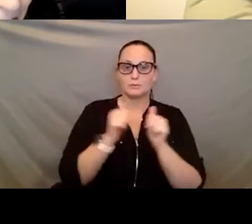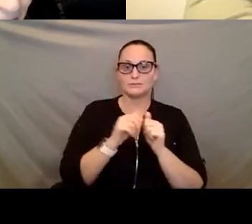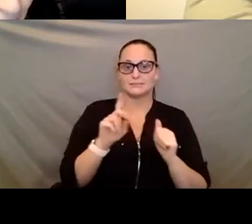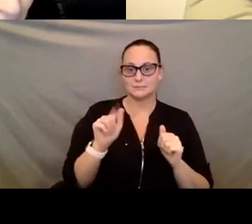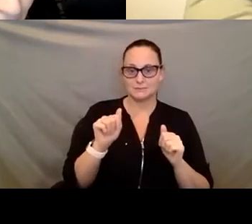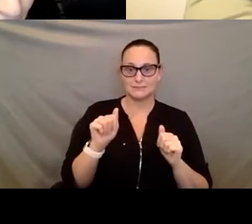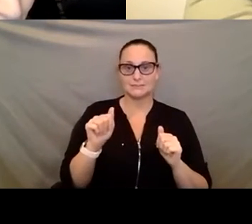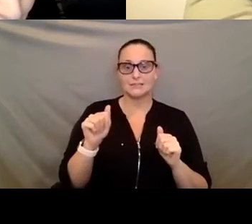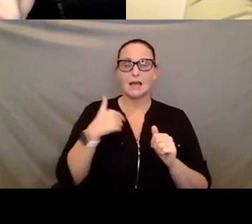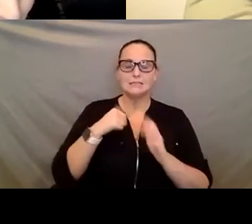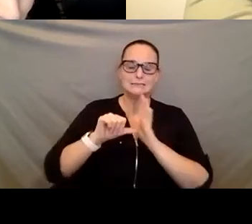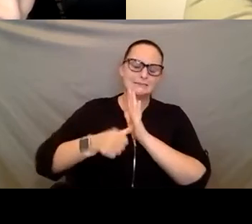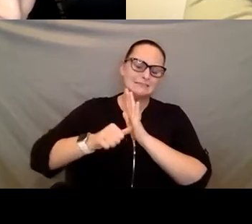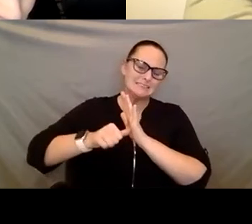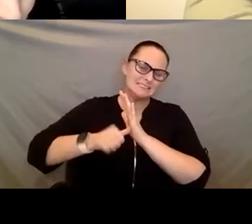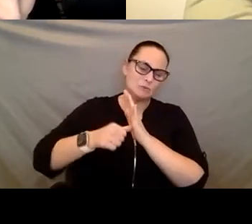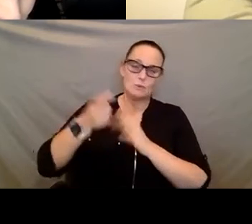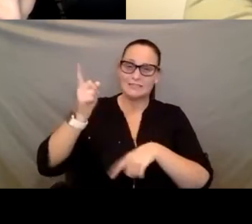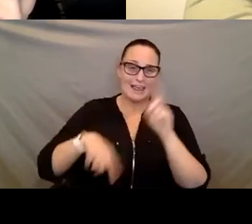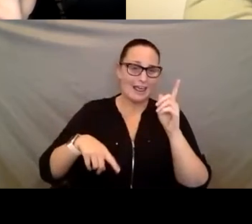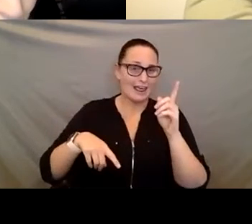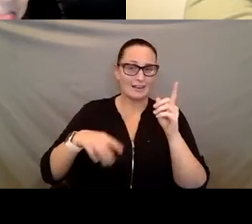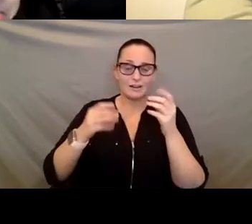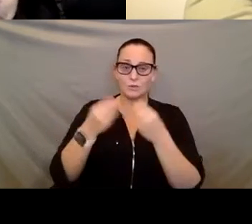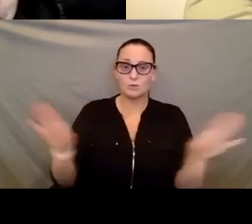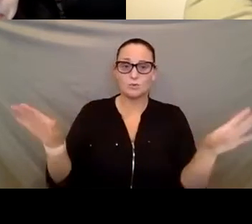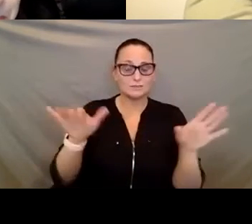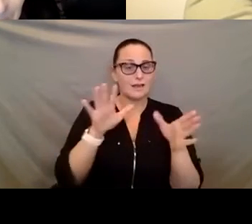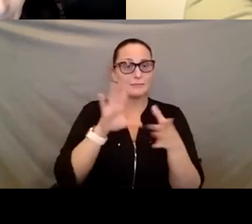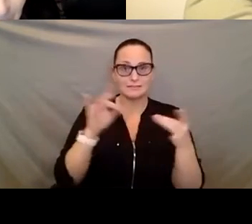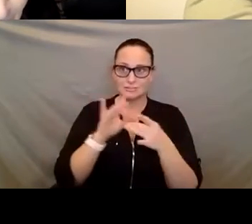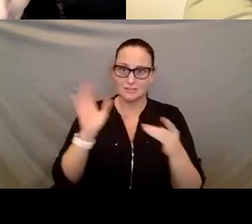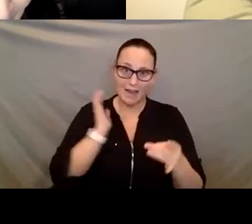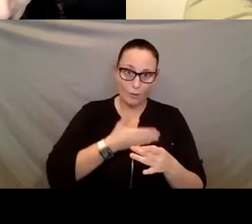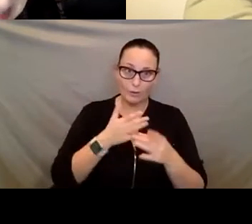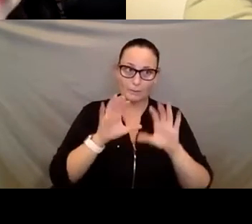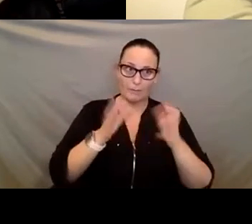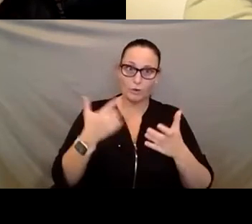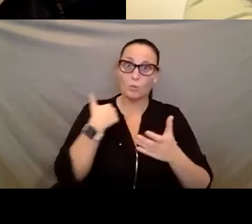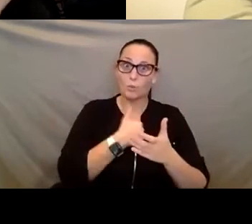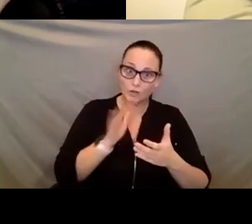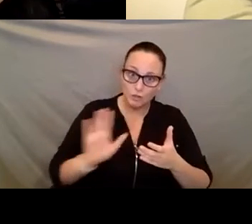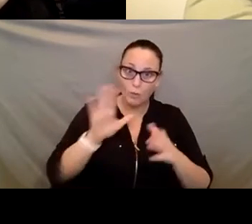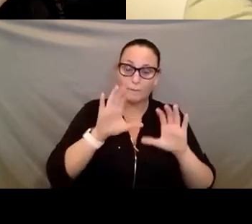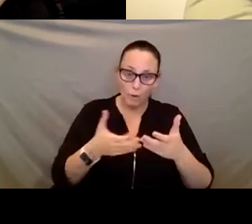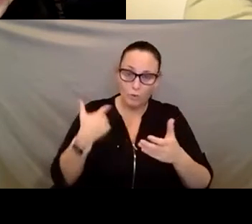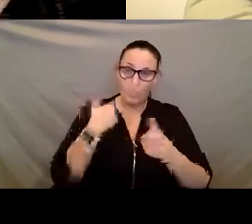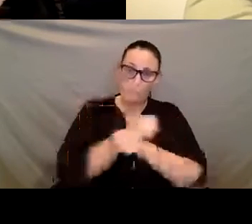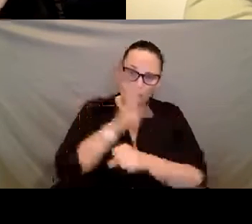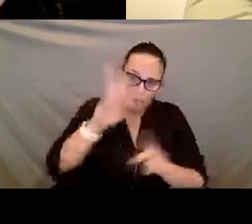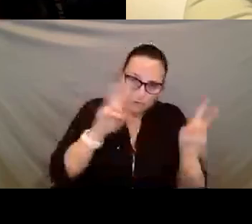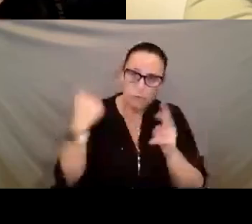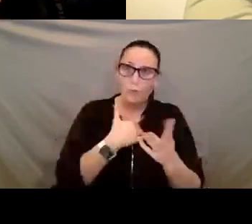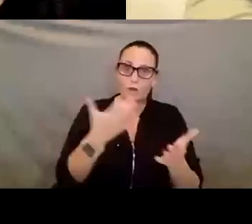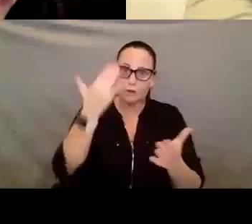can't stress it enough that we can't lose that message, that it's our party. We're your party. We fight for your issues. We want to know your